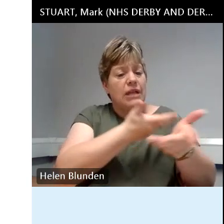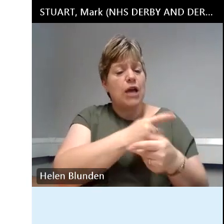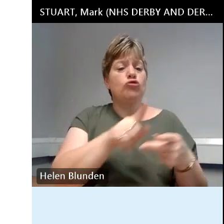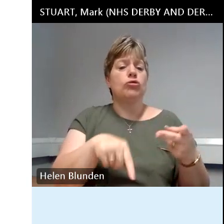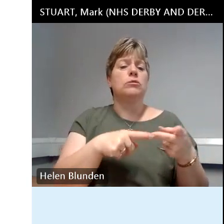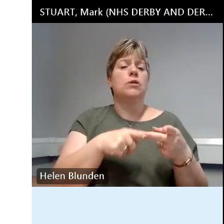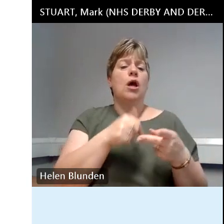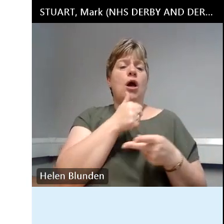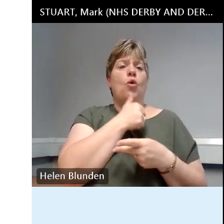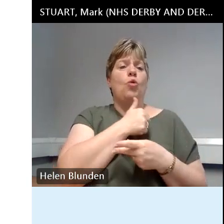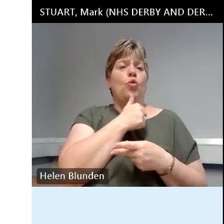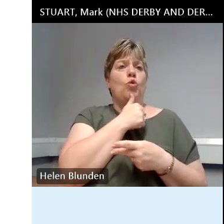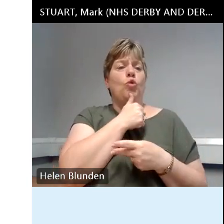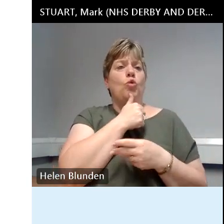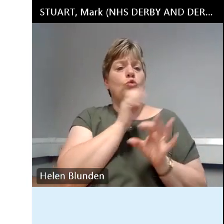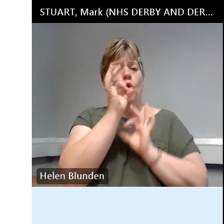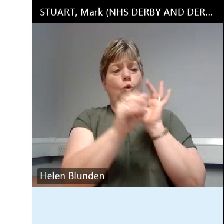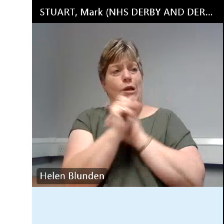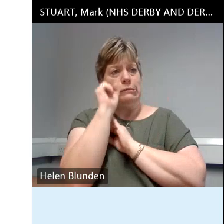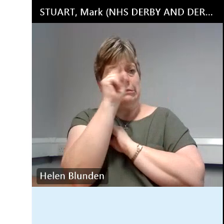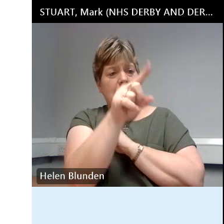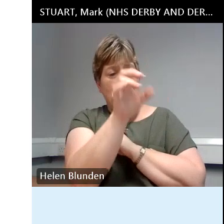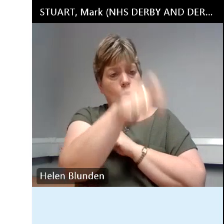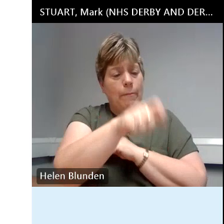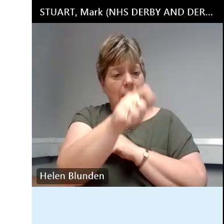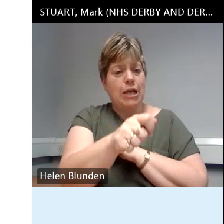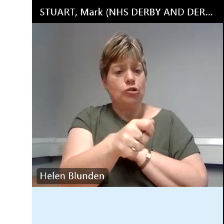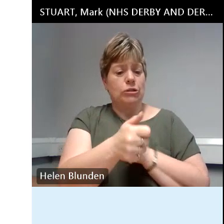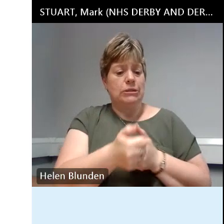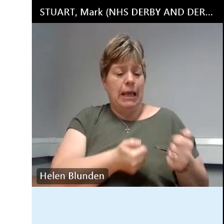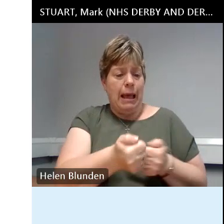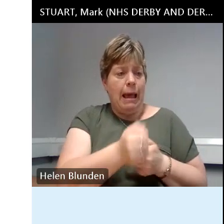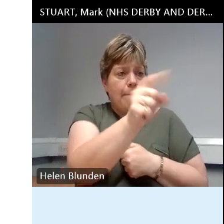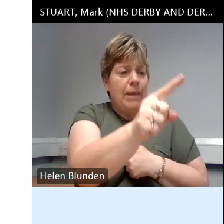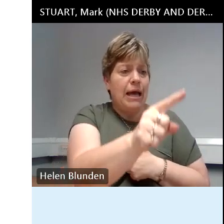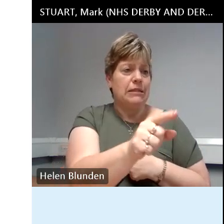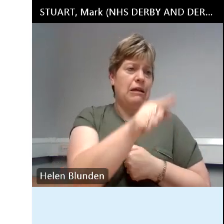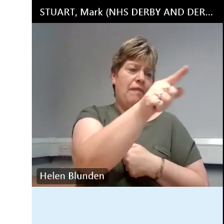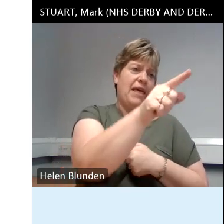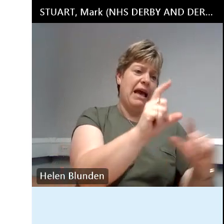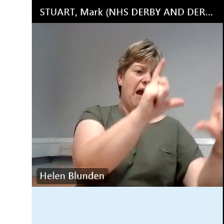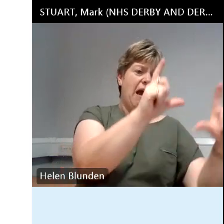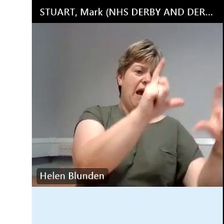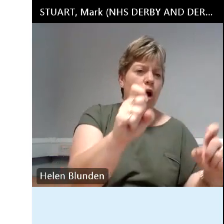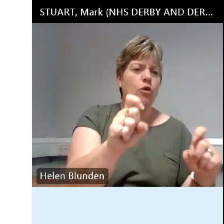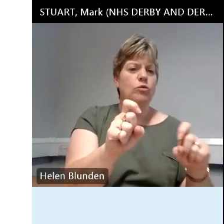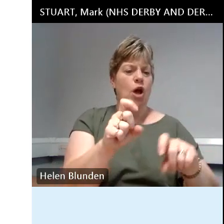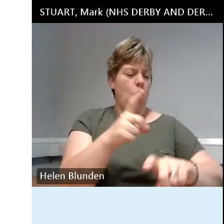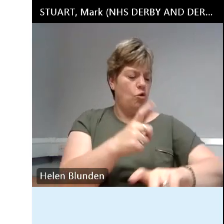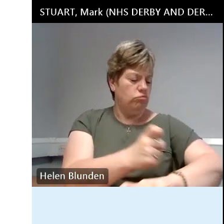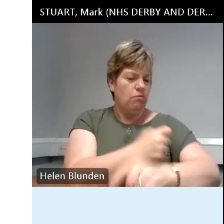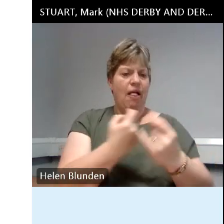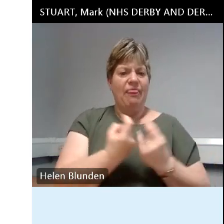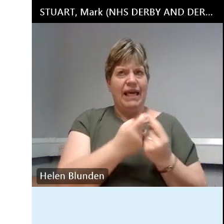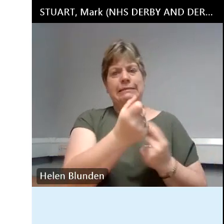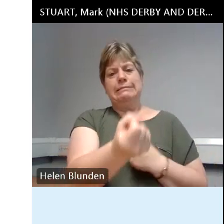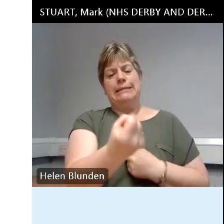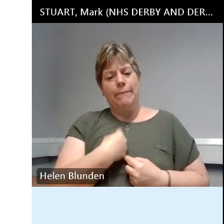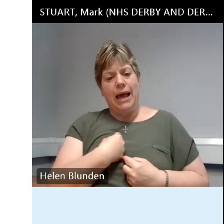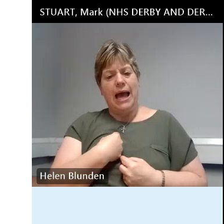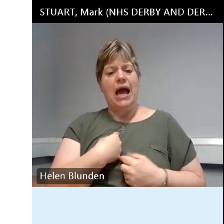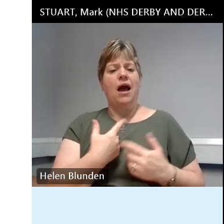it to send questions to patients and messaging, to take photos of rashes and things like that. And we can also use